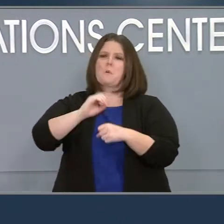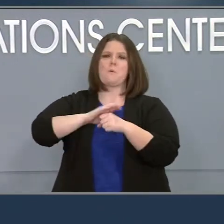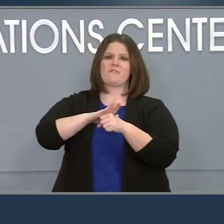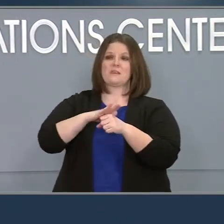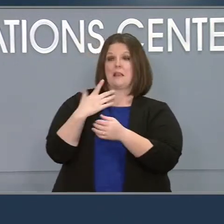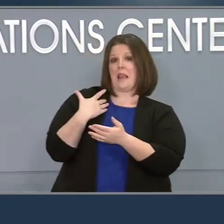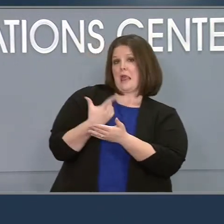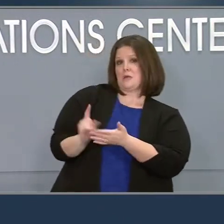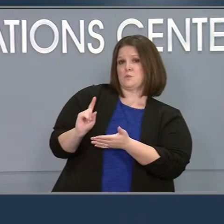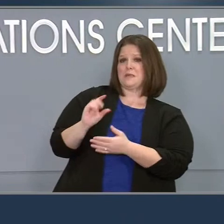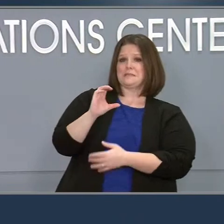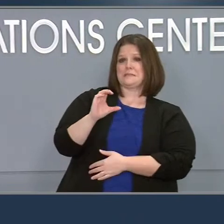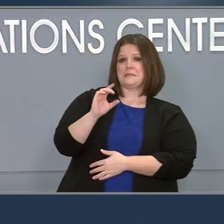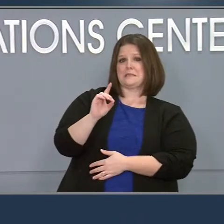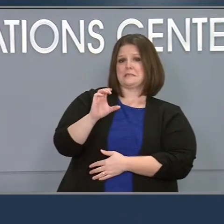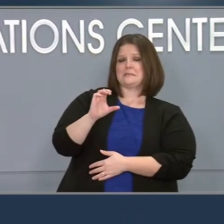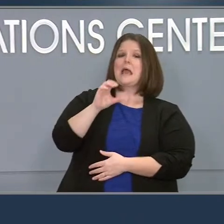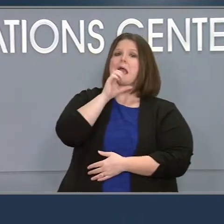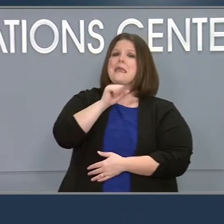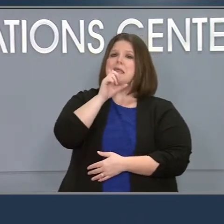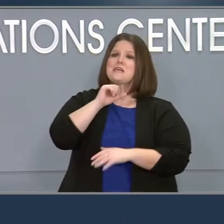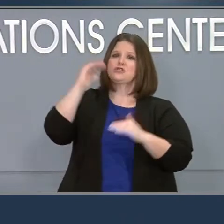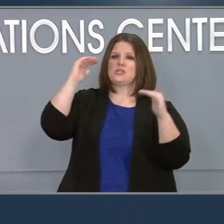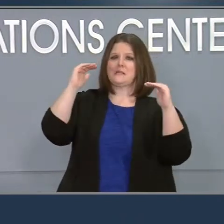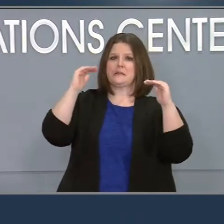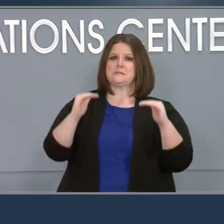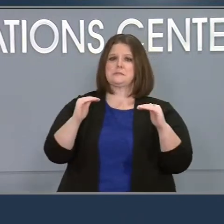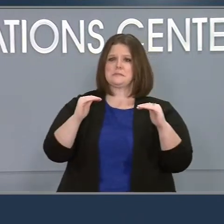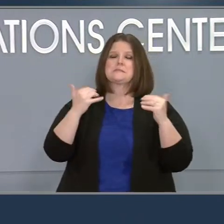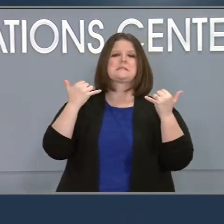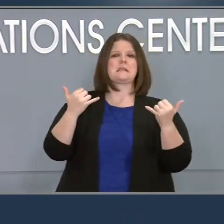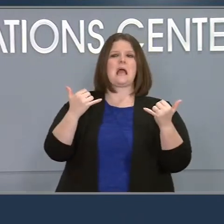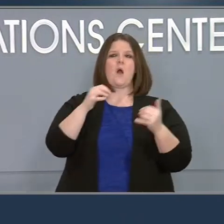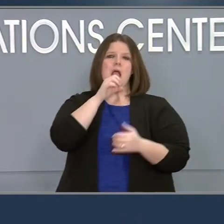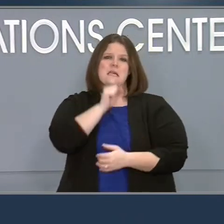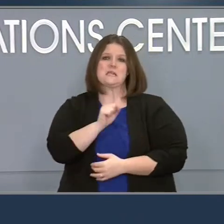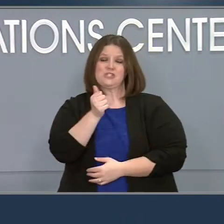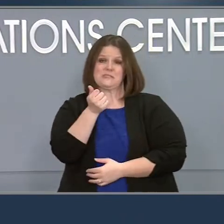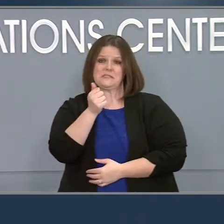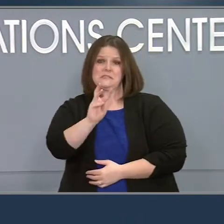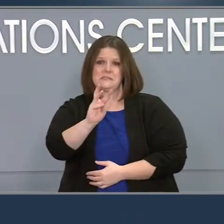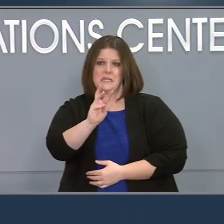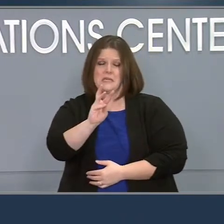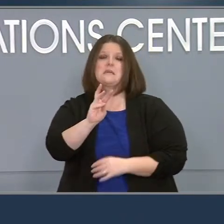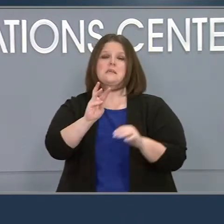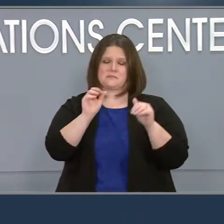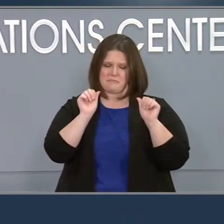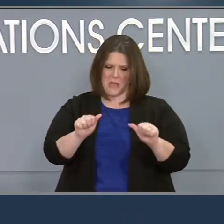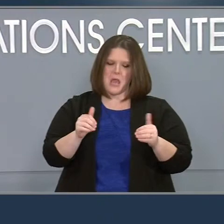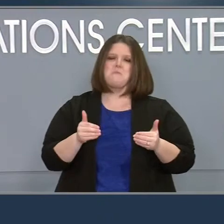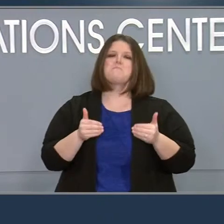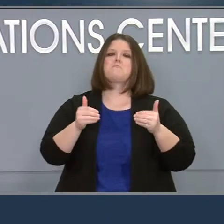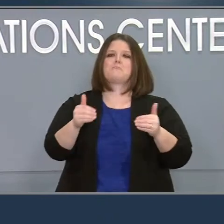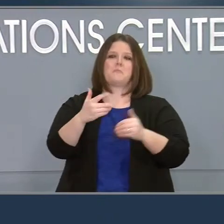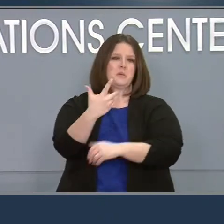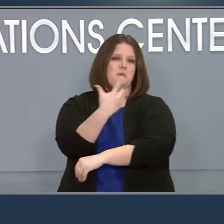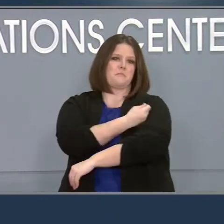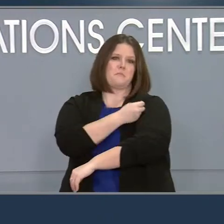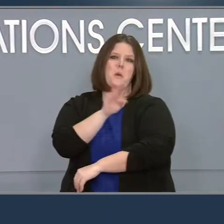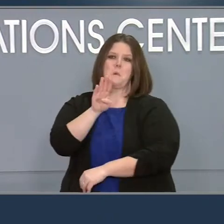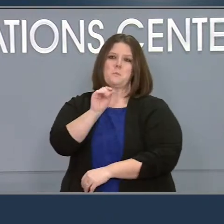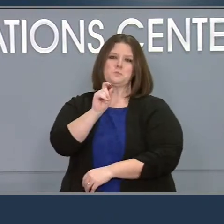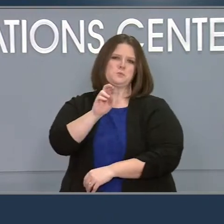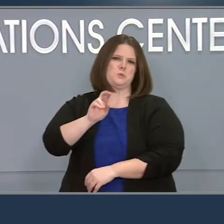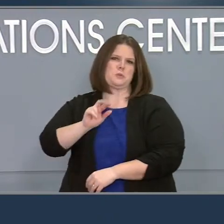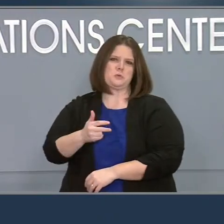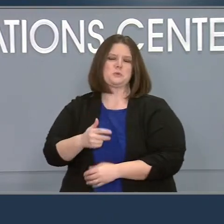boosters. Everyone 16 and older should get a booster shot as soon as they are eligible. If you got the Johnson & Johnson